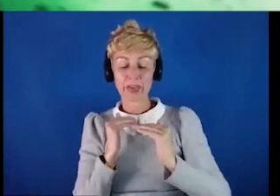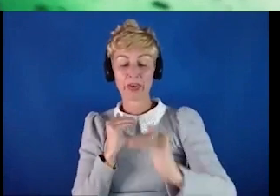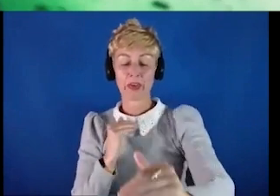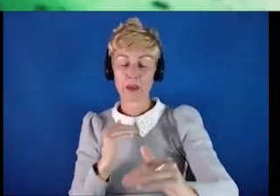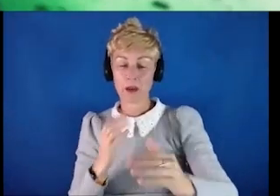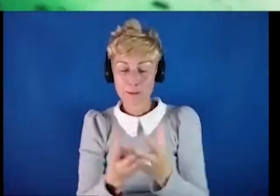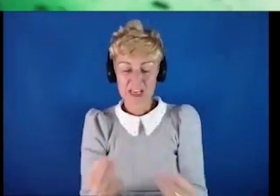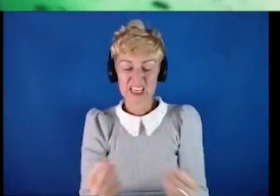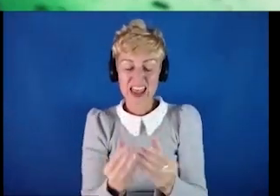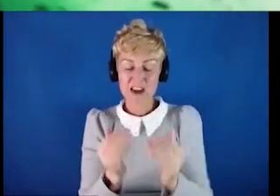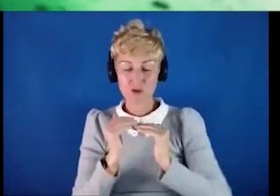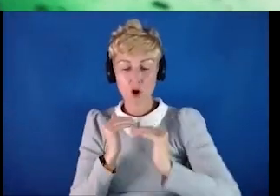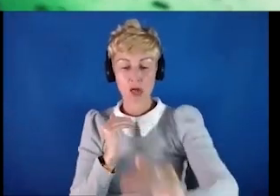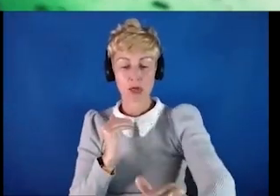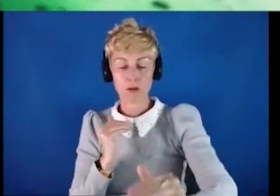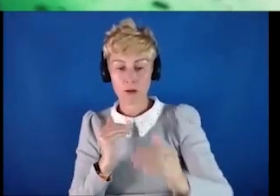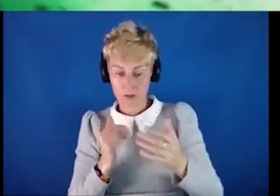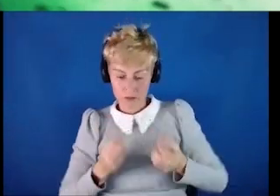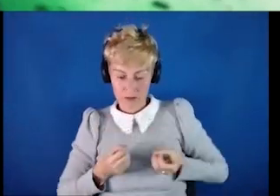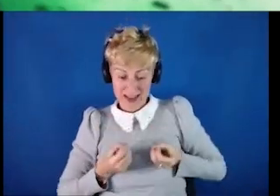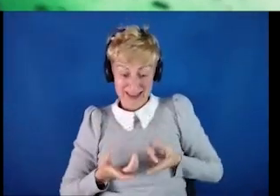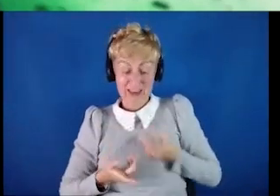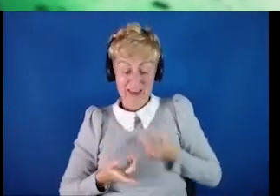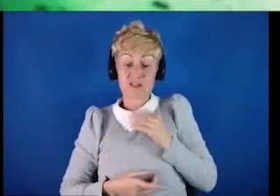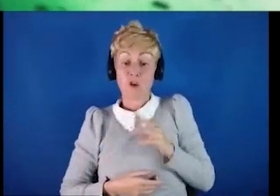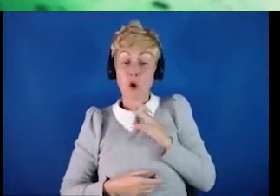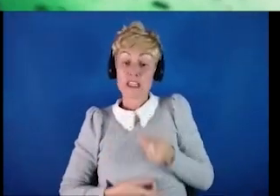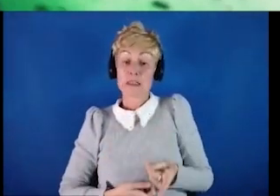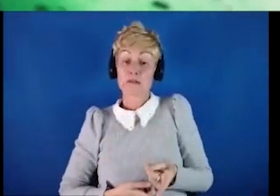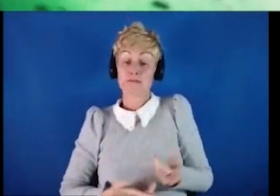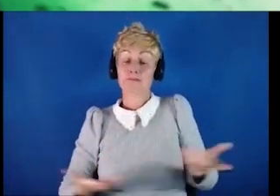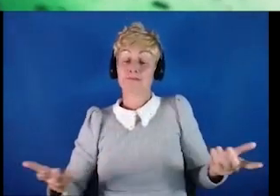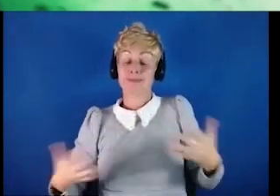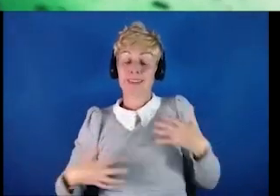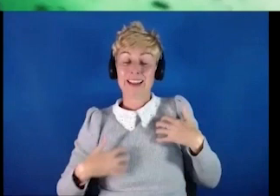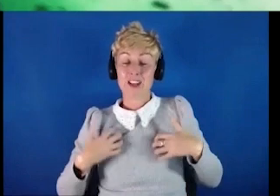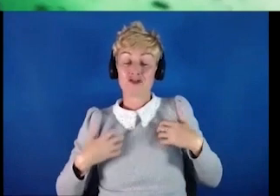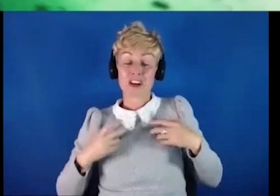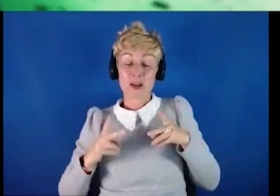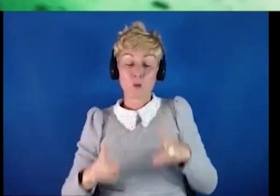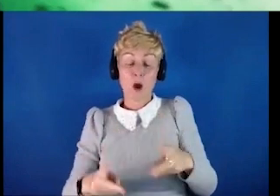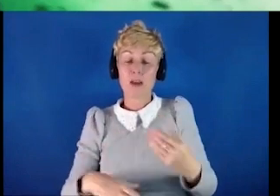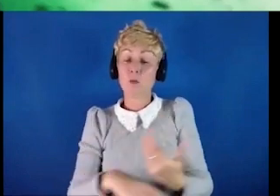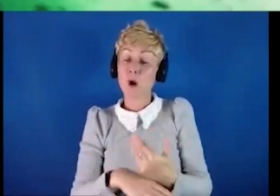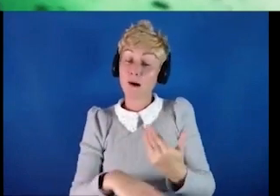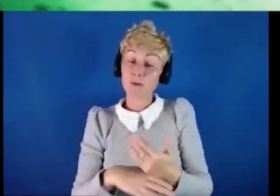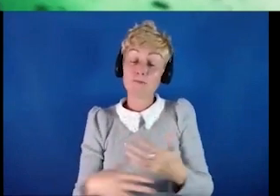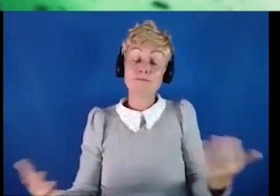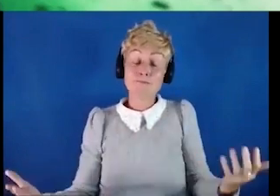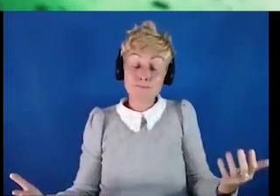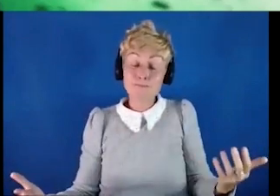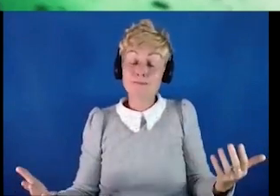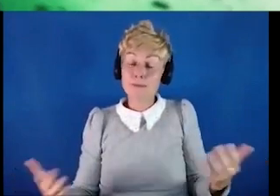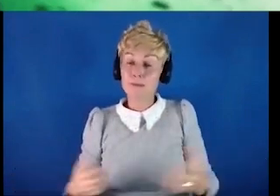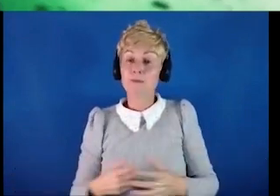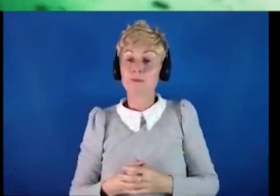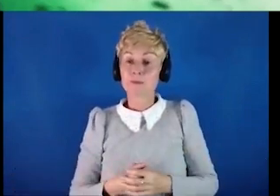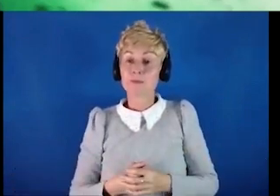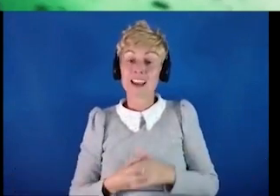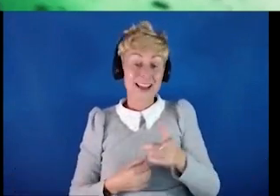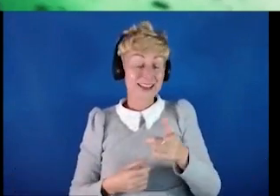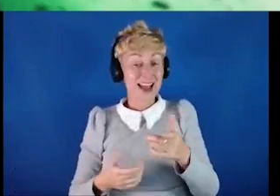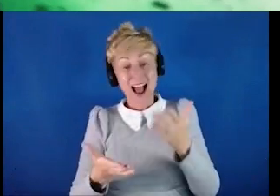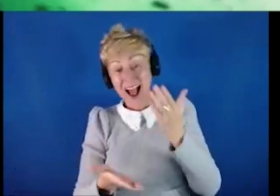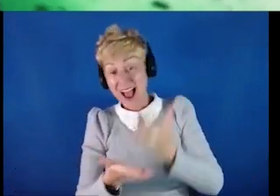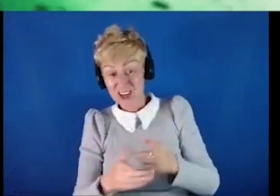has its voice. So it's a really interesting way of researching, and arguably a way of doing research, although